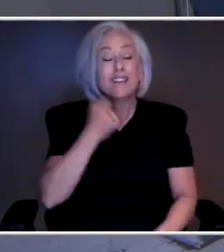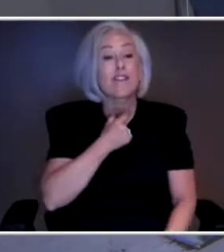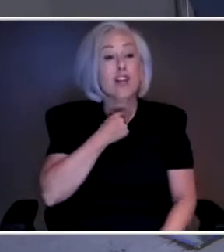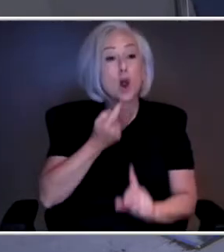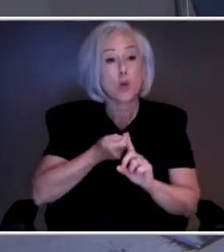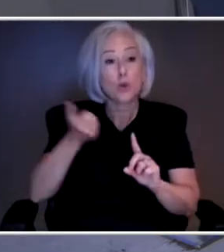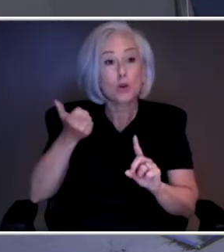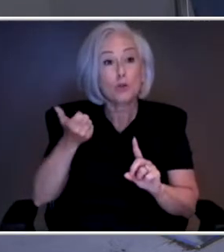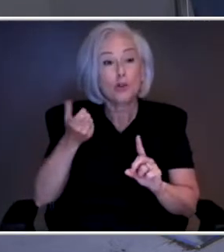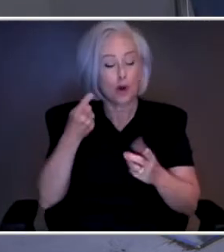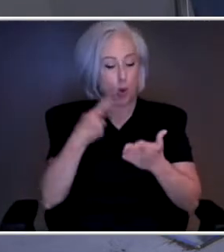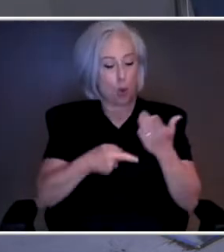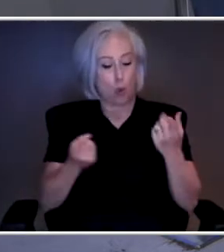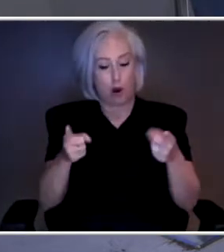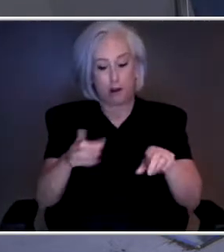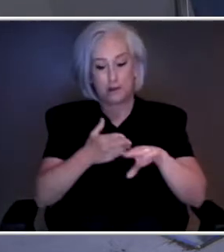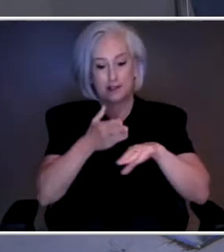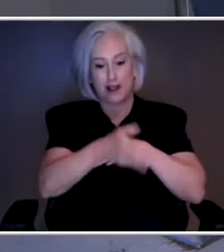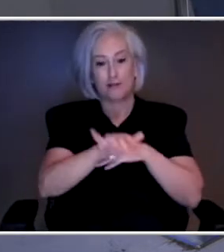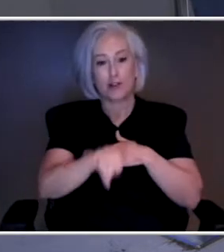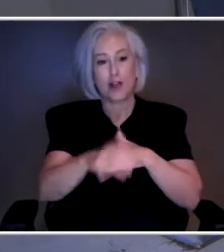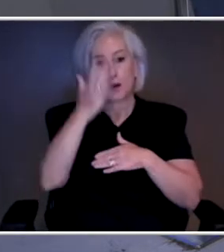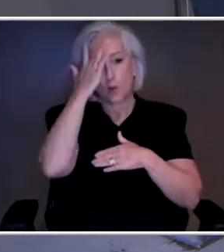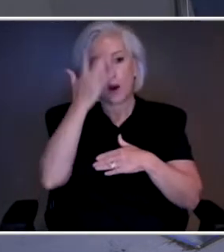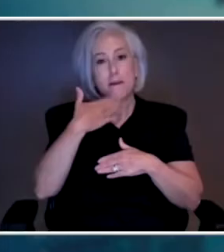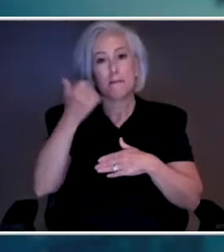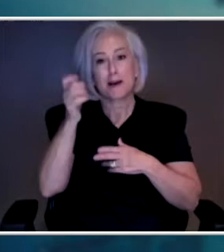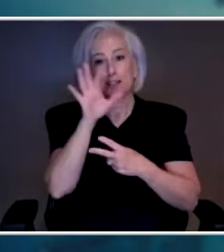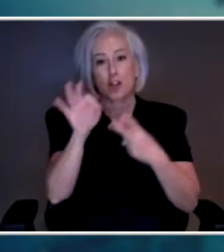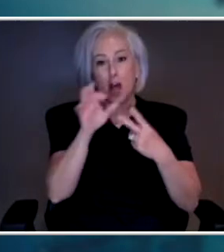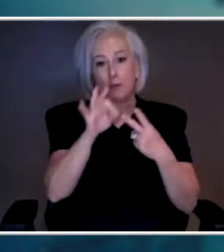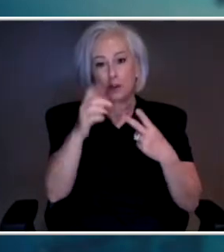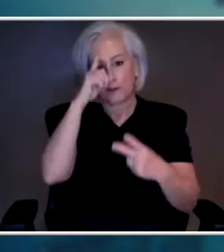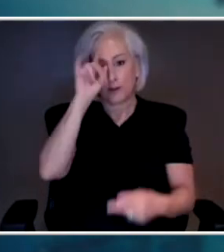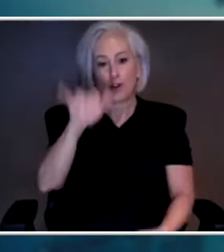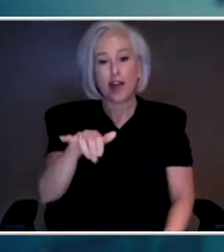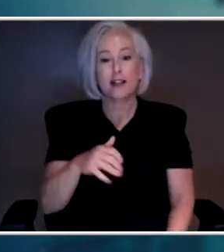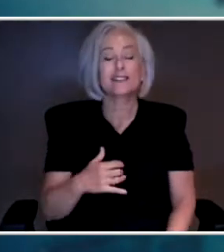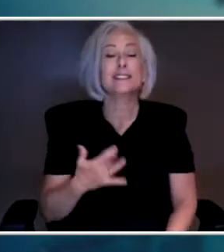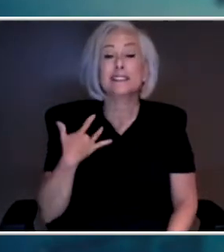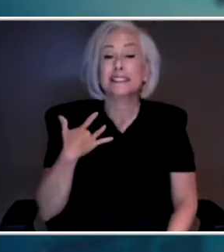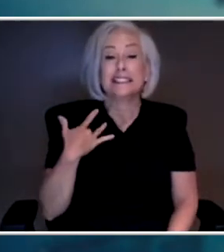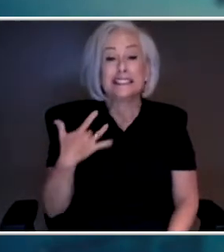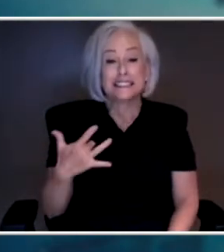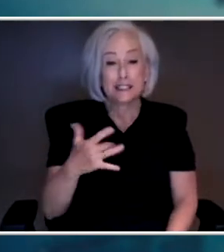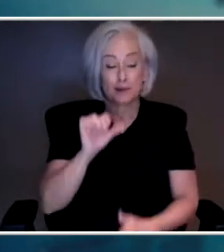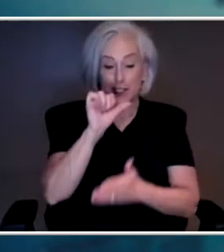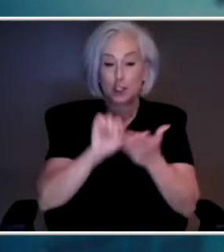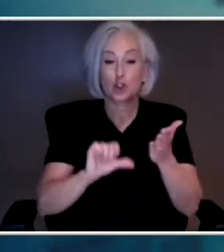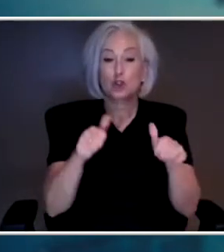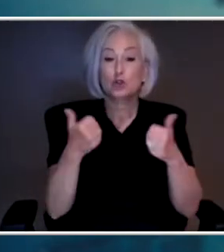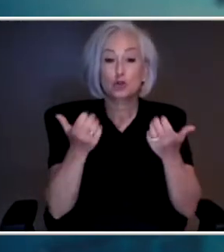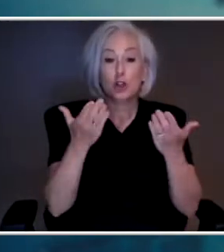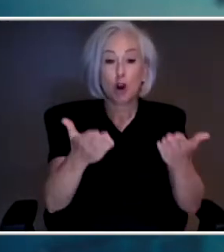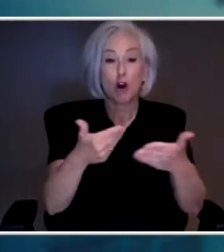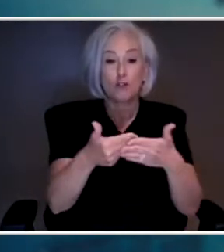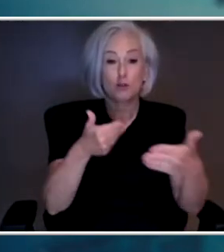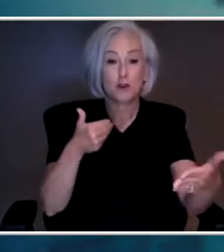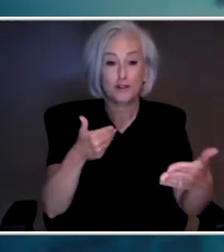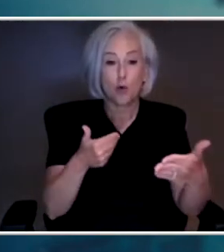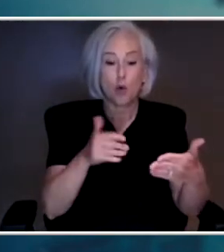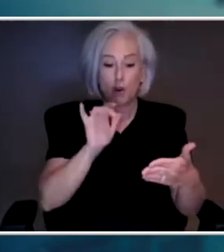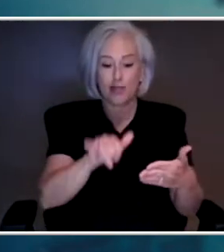removed. And why was that the best option then? Yeah, so traditionally surgery was offered before this technology was available to